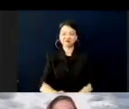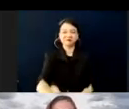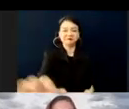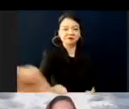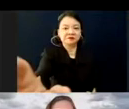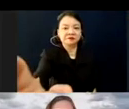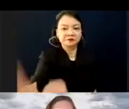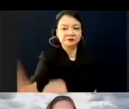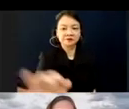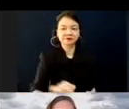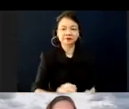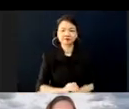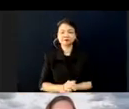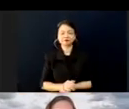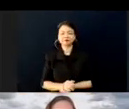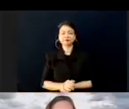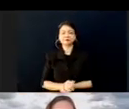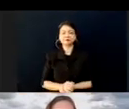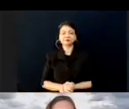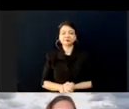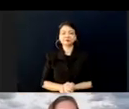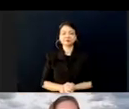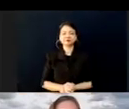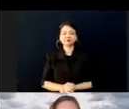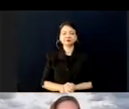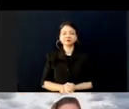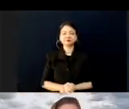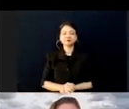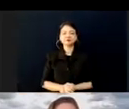And you can answer in both Indonesian and English, by the way.